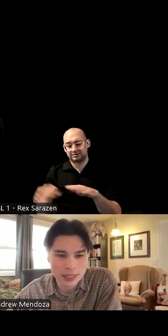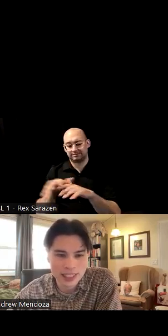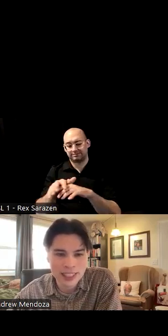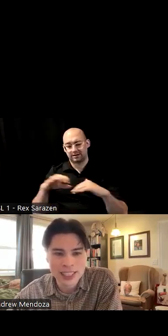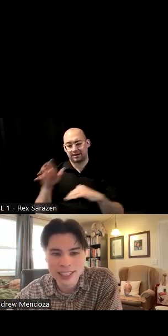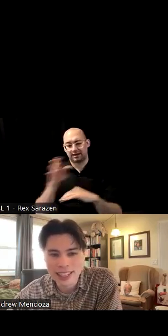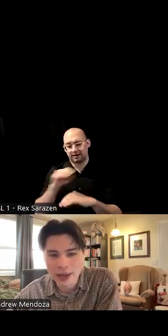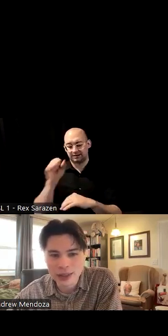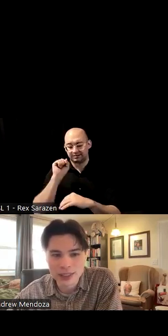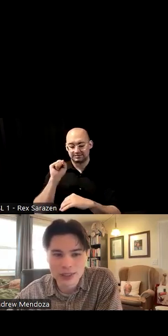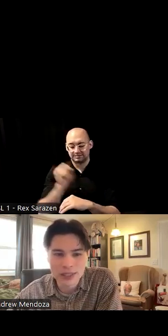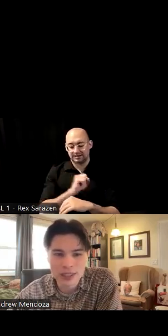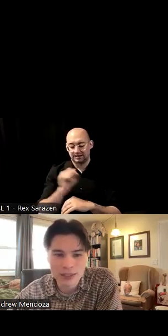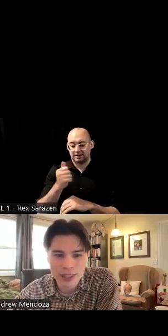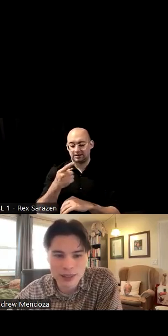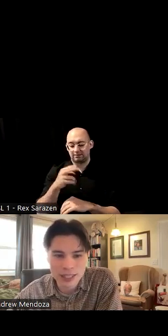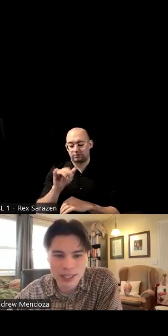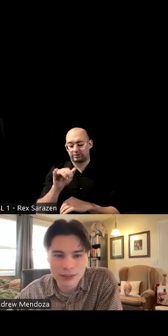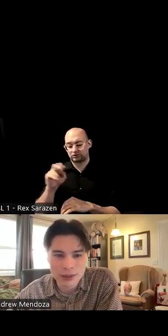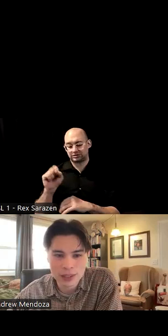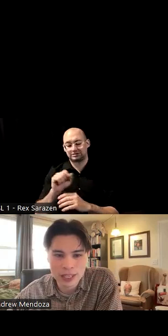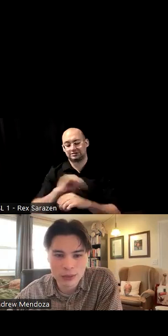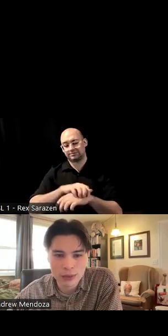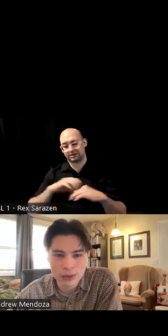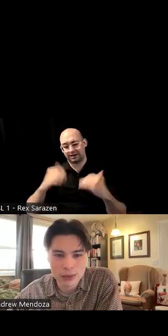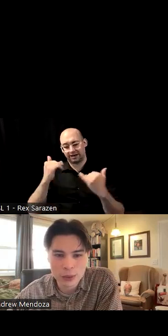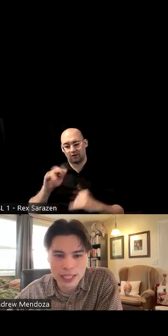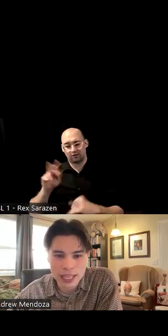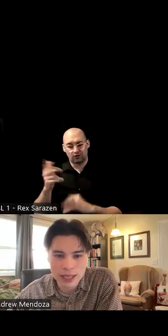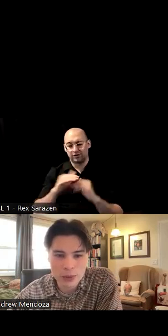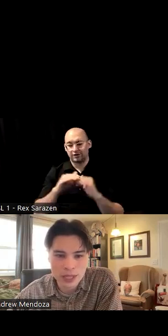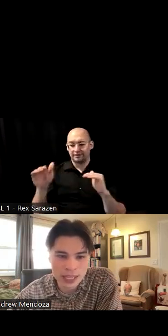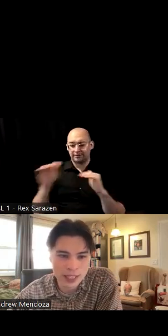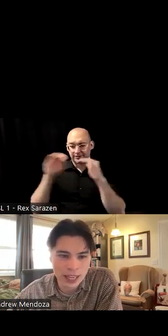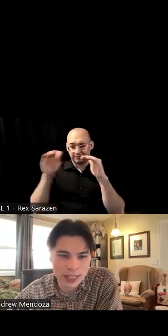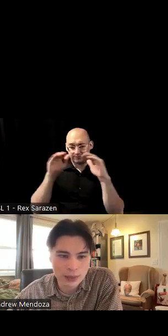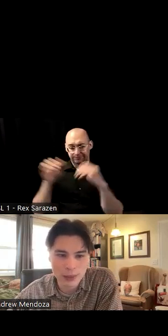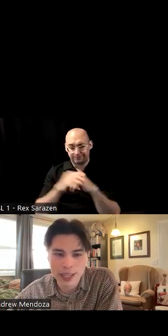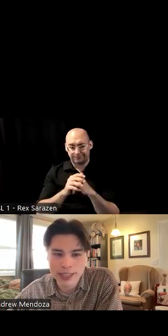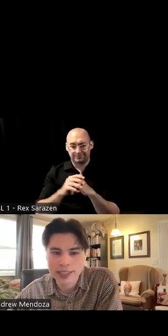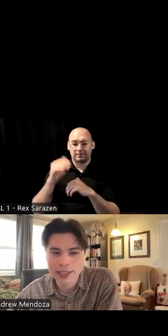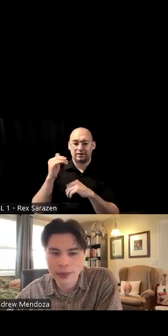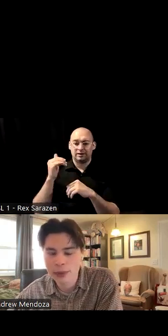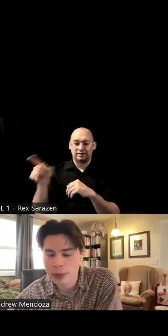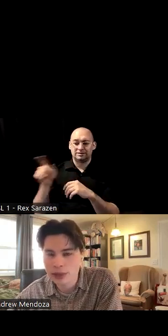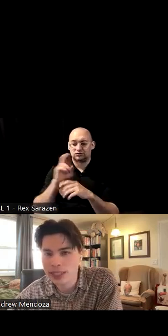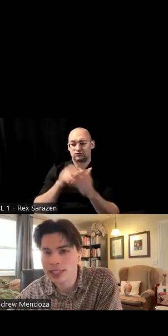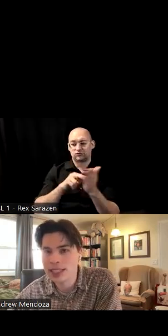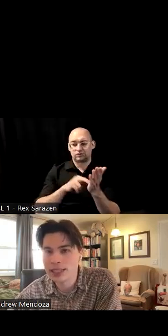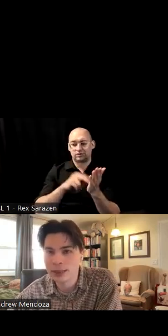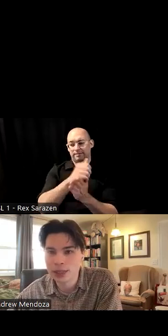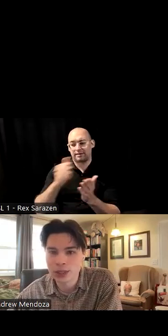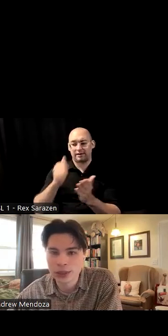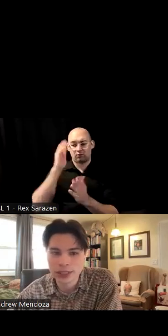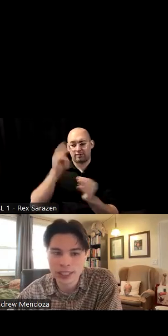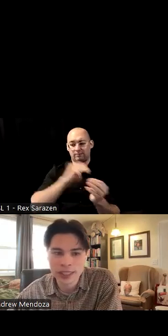Appropriations Committee. It's now on the third reading file of the Senate floor, and Rule 28.8 has been applied, so it will be moving to